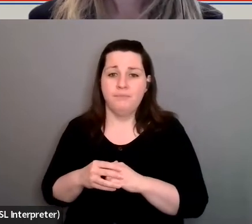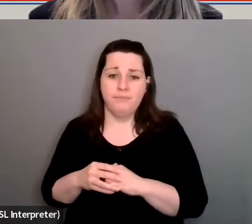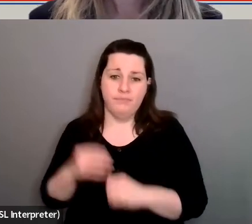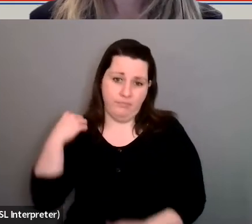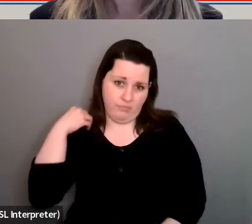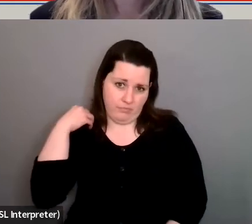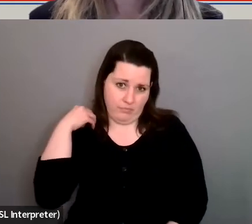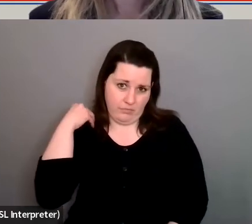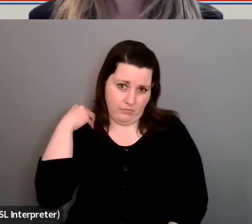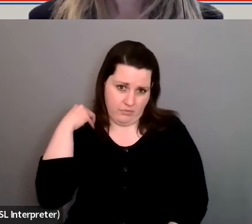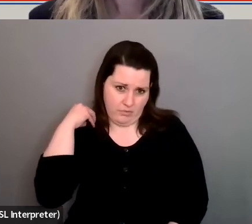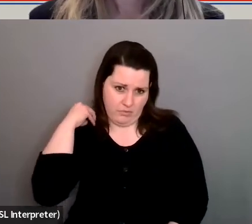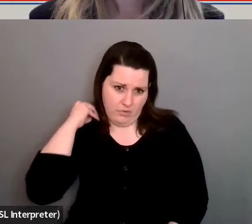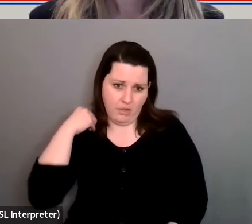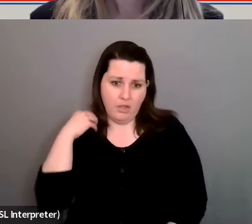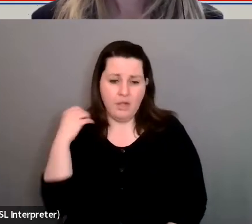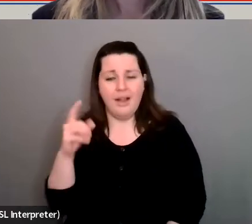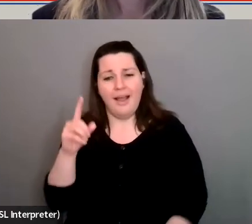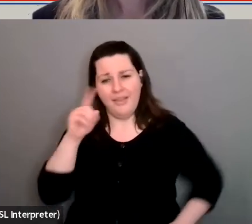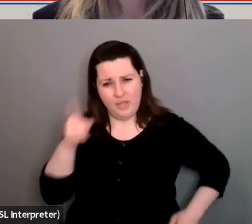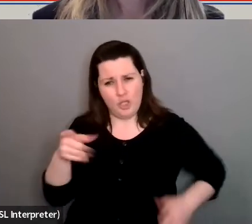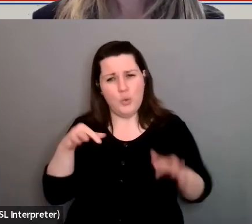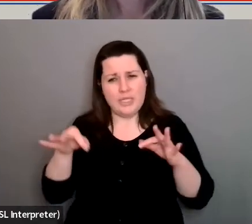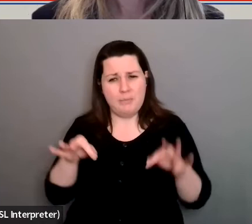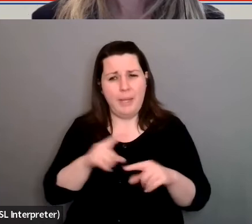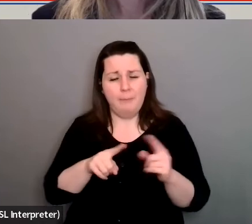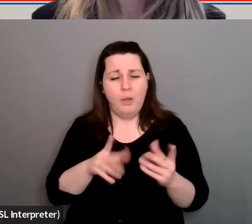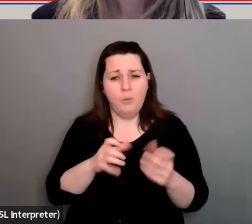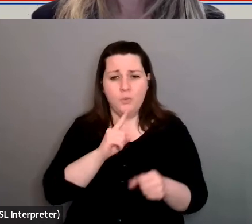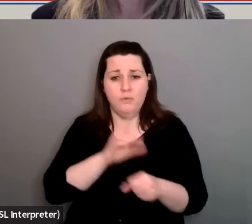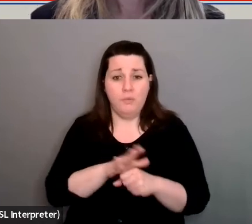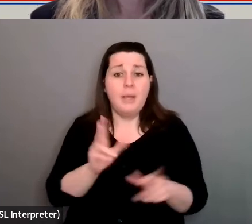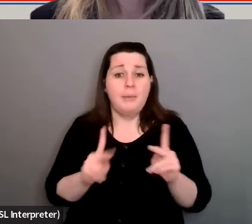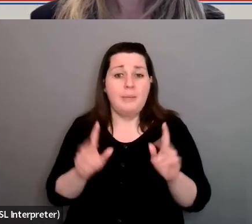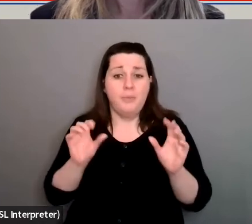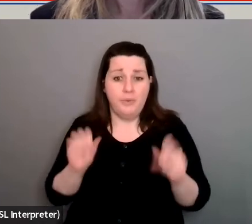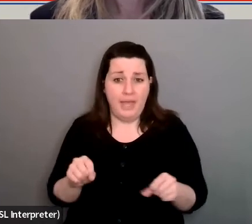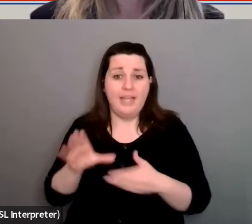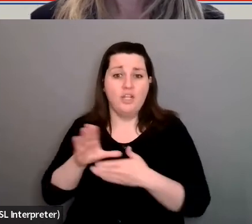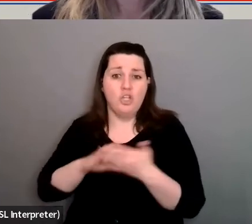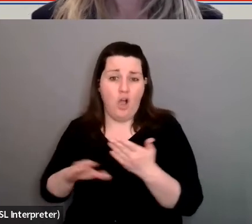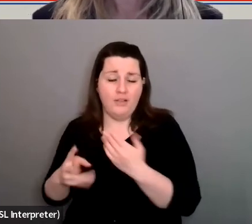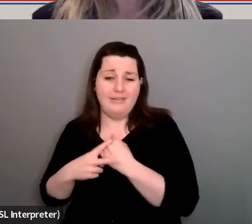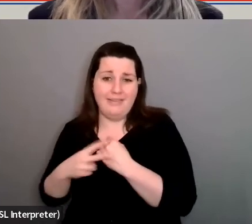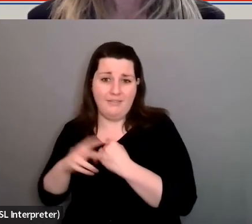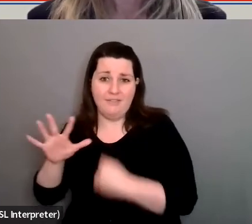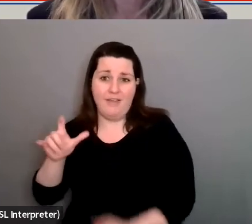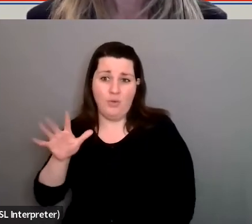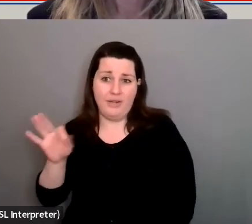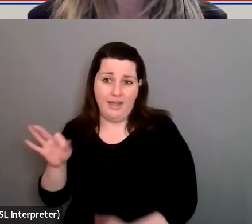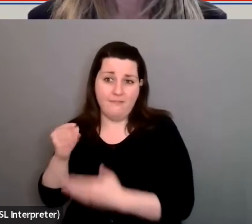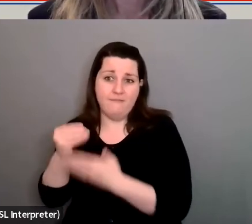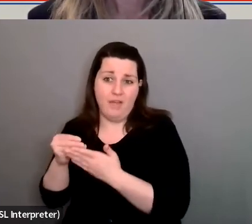And I think, Karen, that you did discuss this, but just to confirm, people can transfer a college savings of 529 fund to